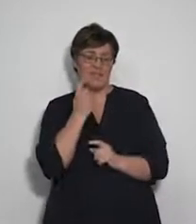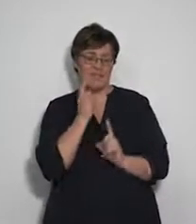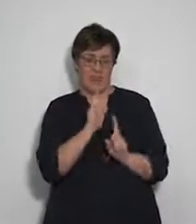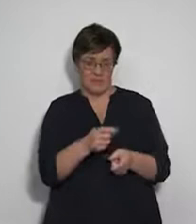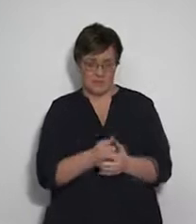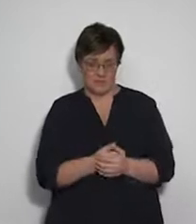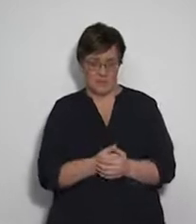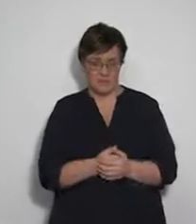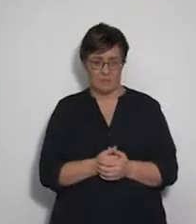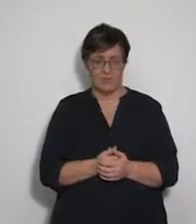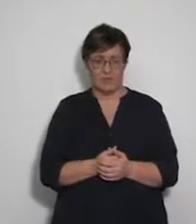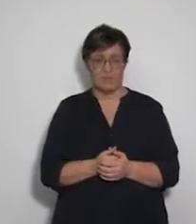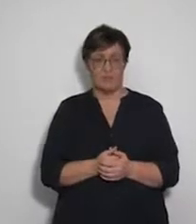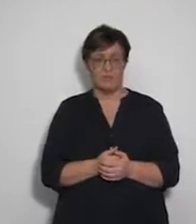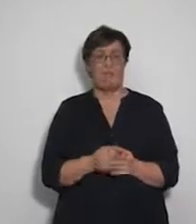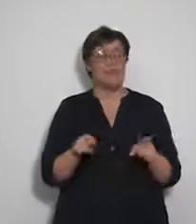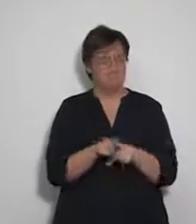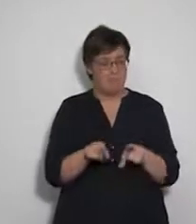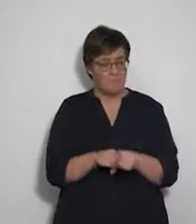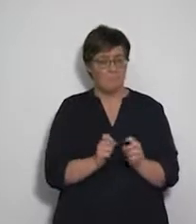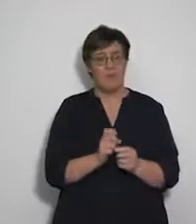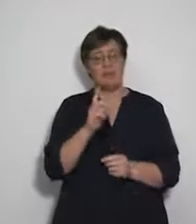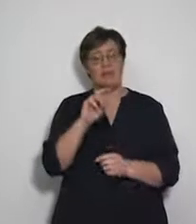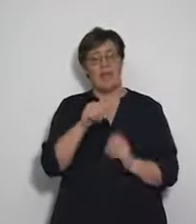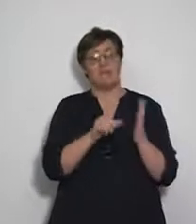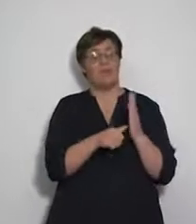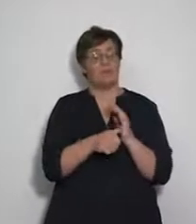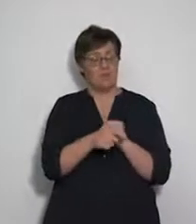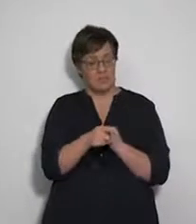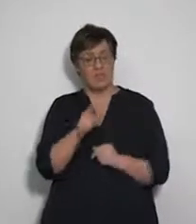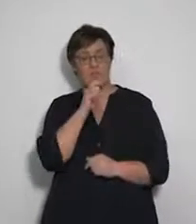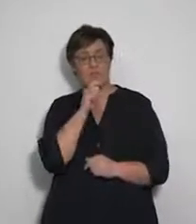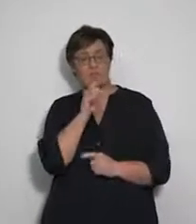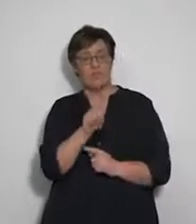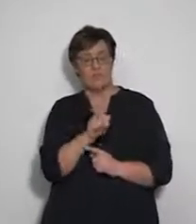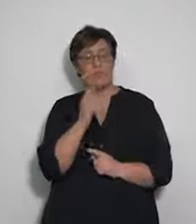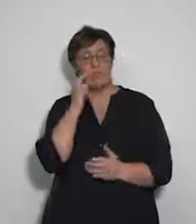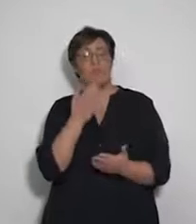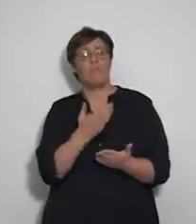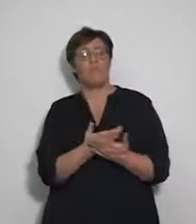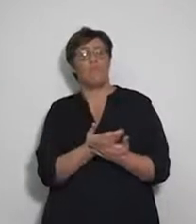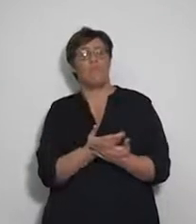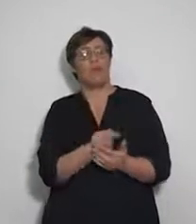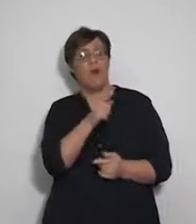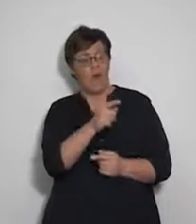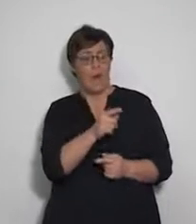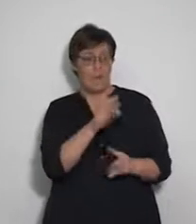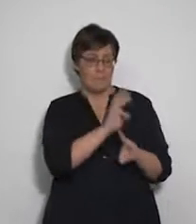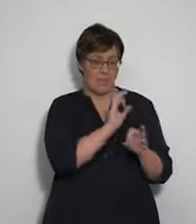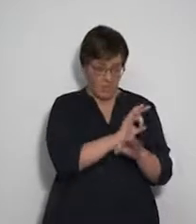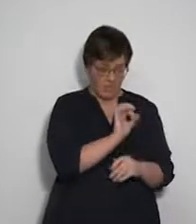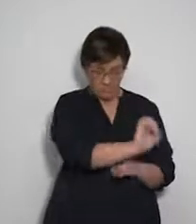easiest answer that we can use. But apart from that, we know that DNA fingerprinting can be used to prove